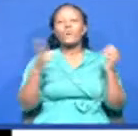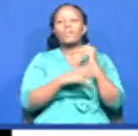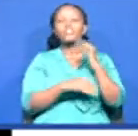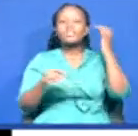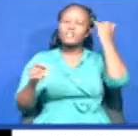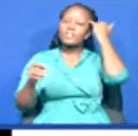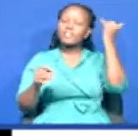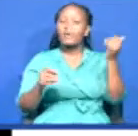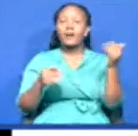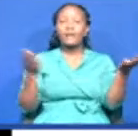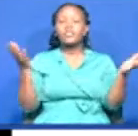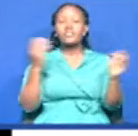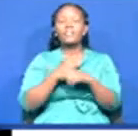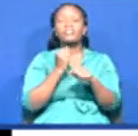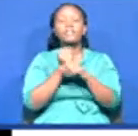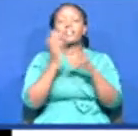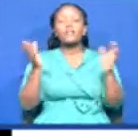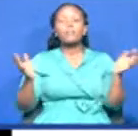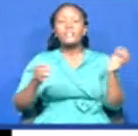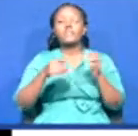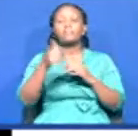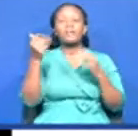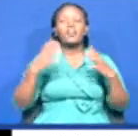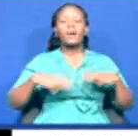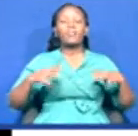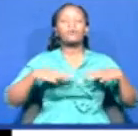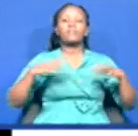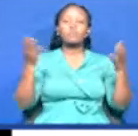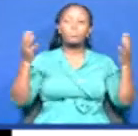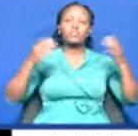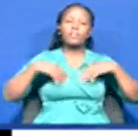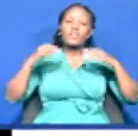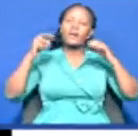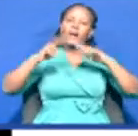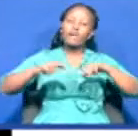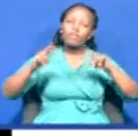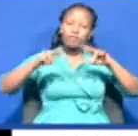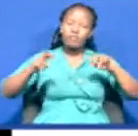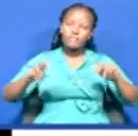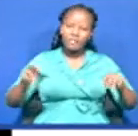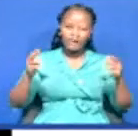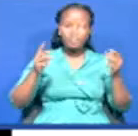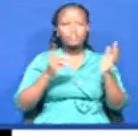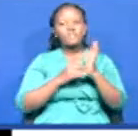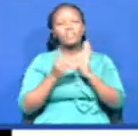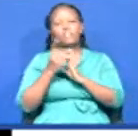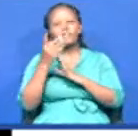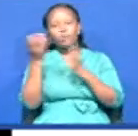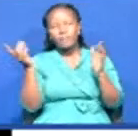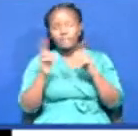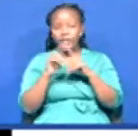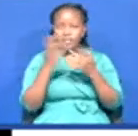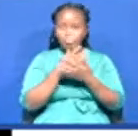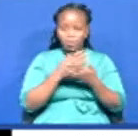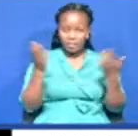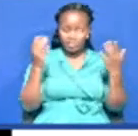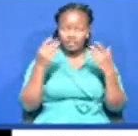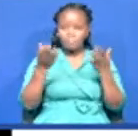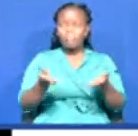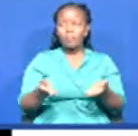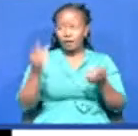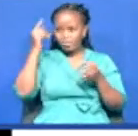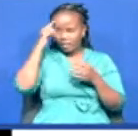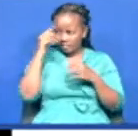by other people. They have done research and development, produced a product, so they take the shortcut and